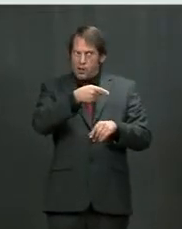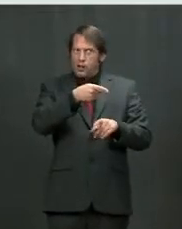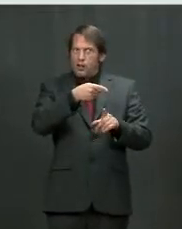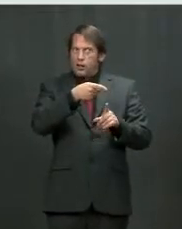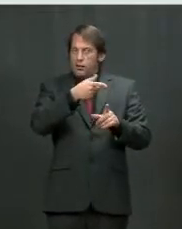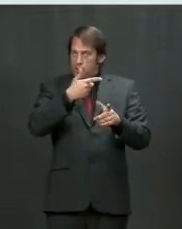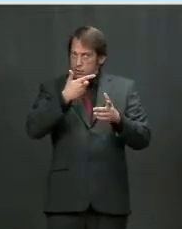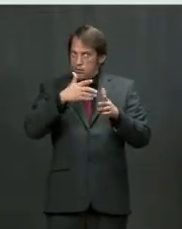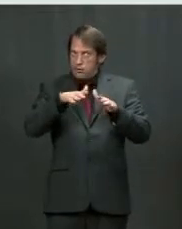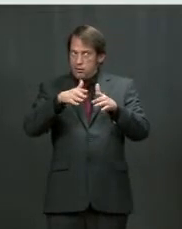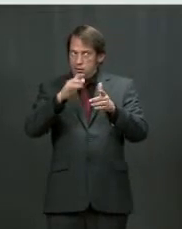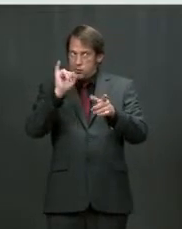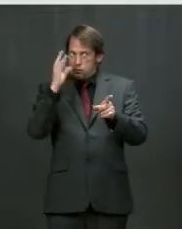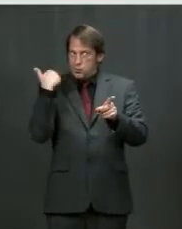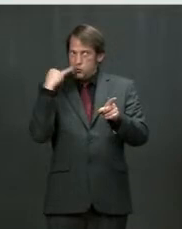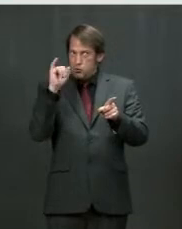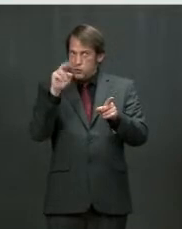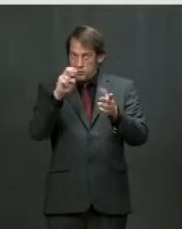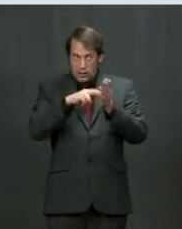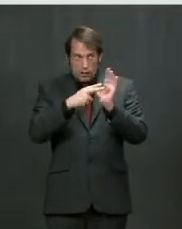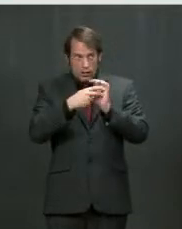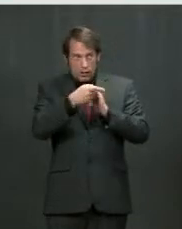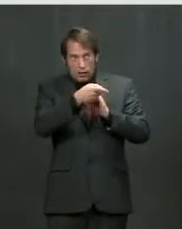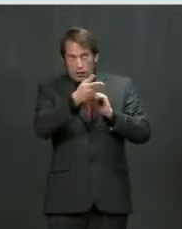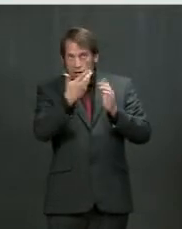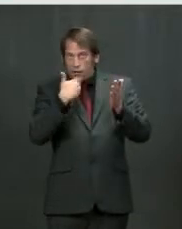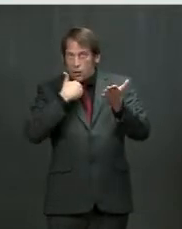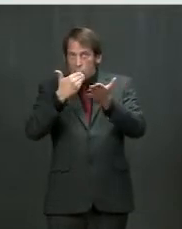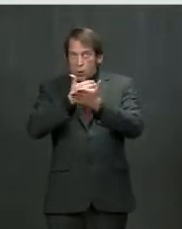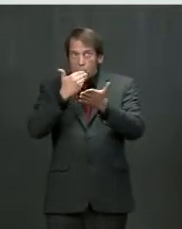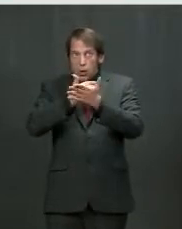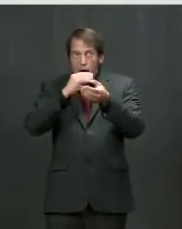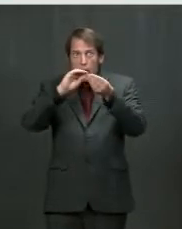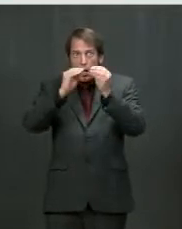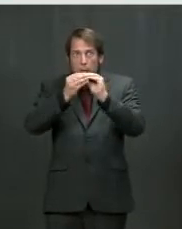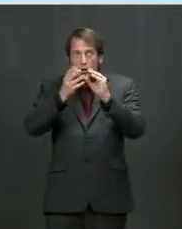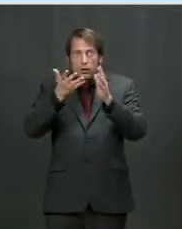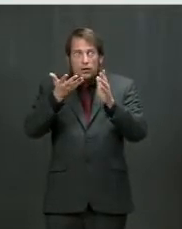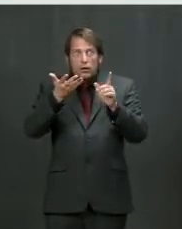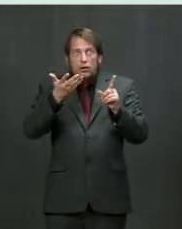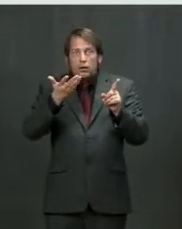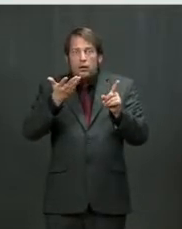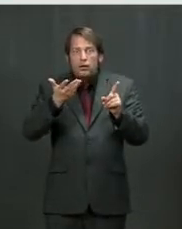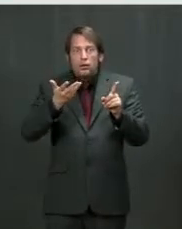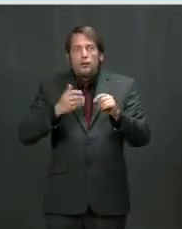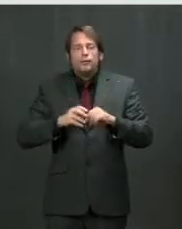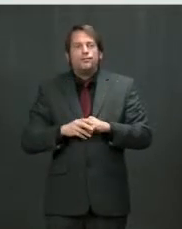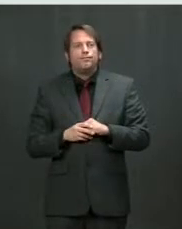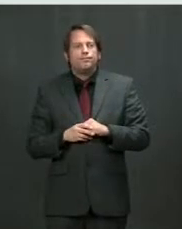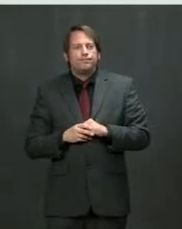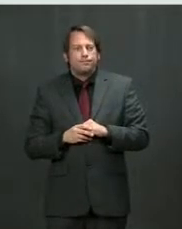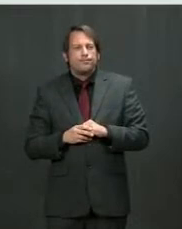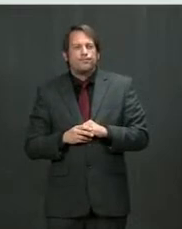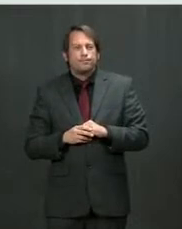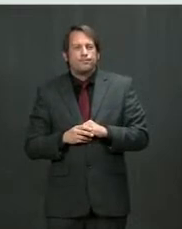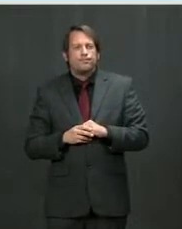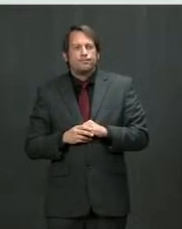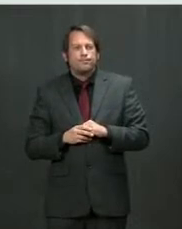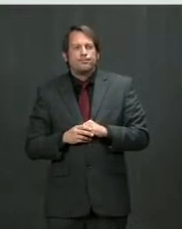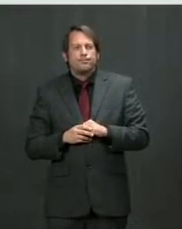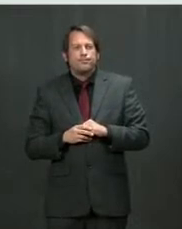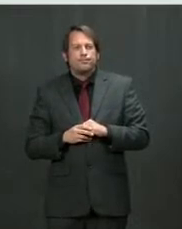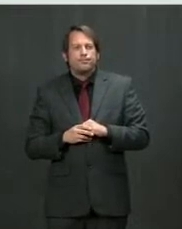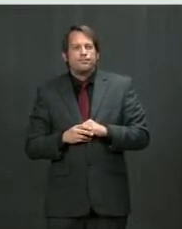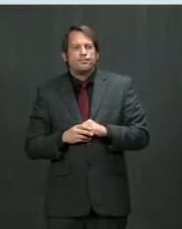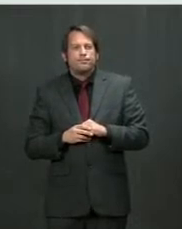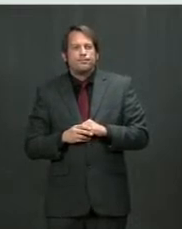to include vaccinations on what the new threshold might be for reopening broadly. Well, why